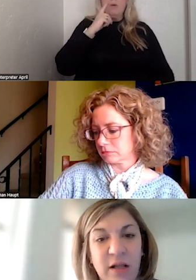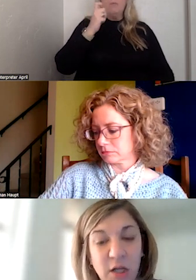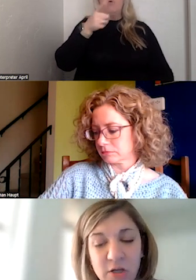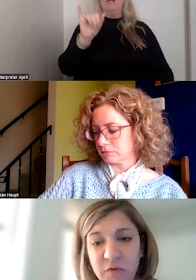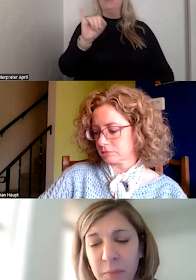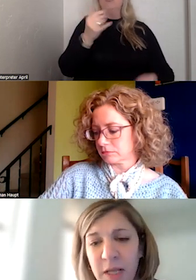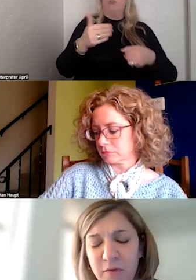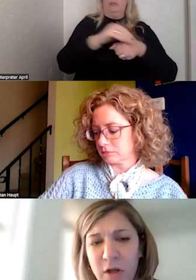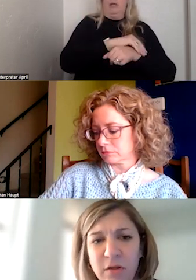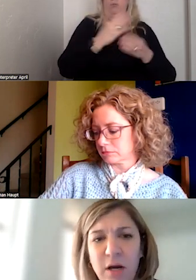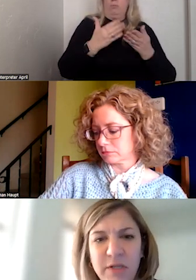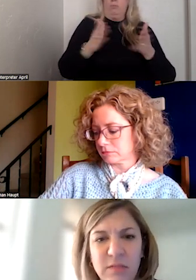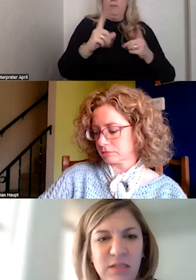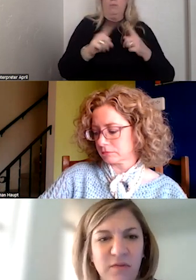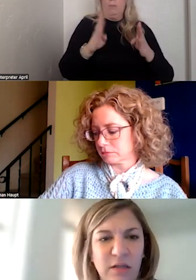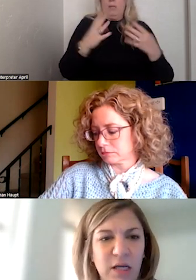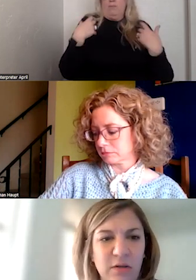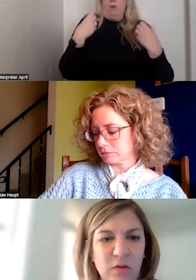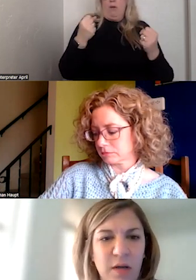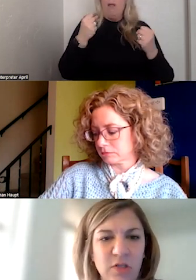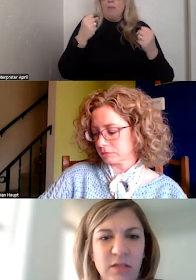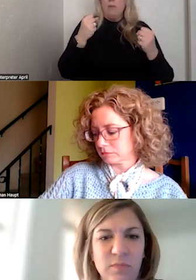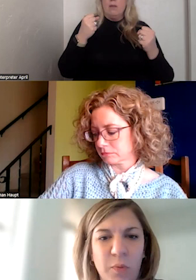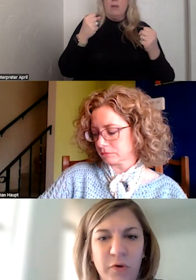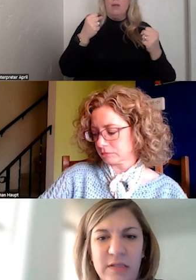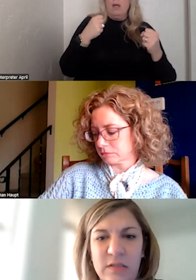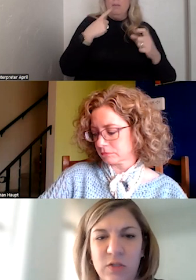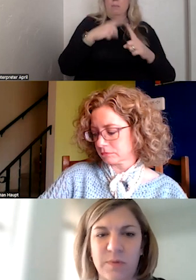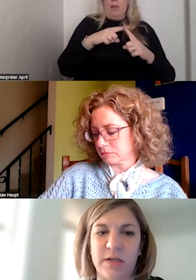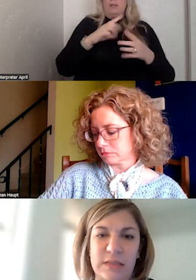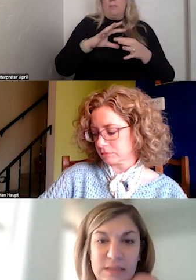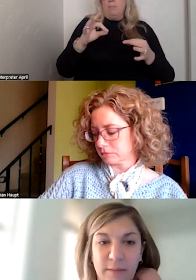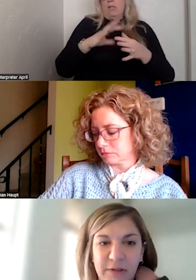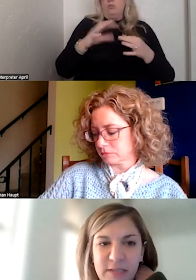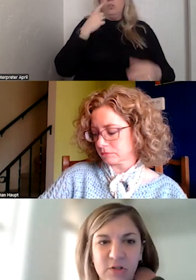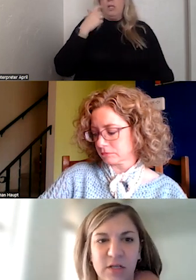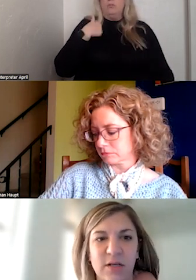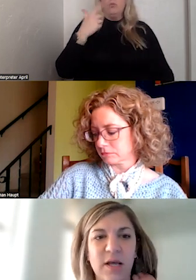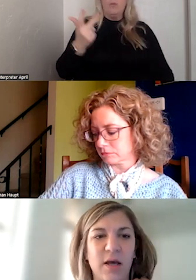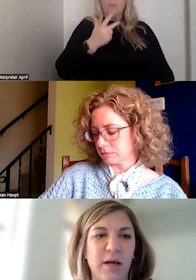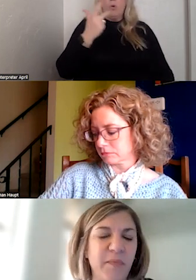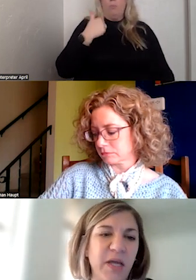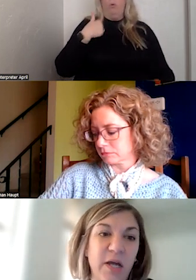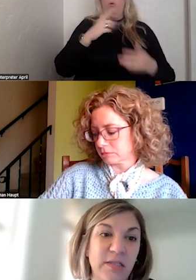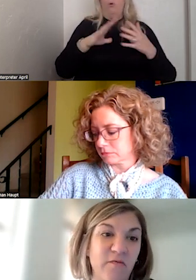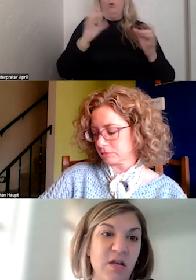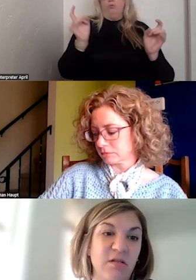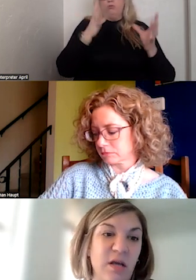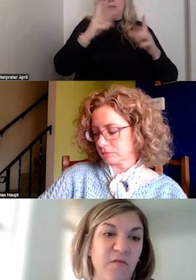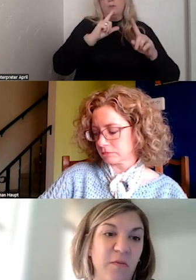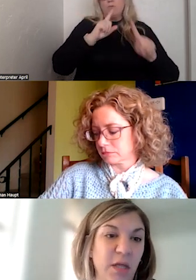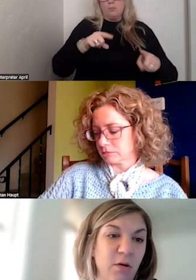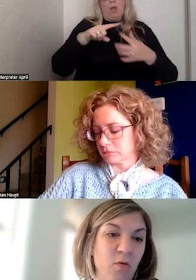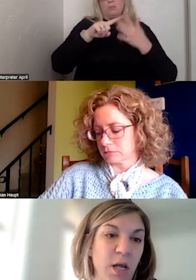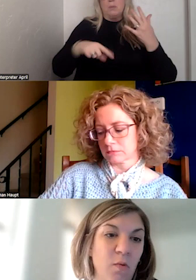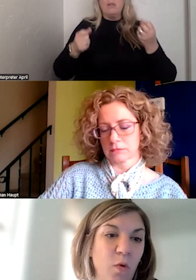coverage at large for behavioral health care, but specifically also mentions mobile crisis response and stabilization, and lots of things